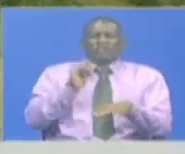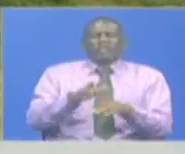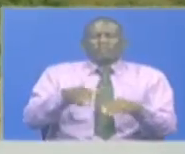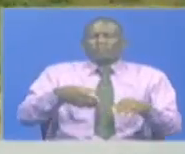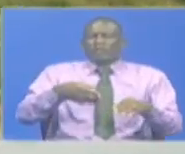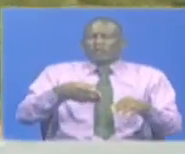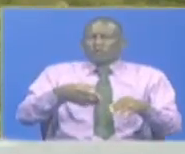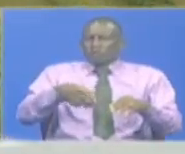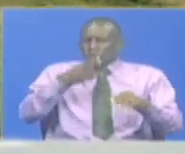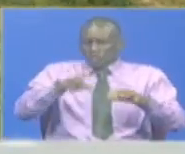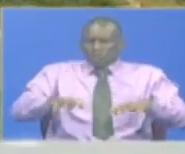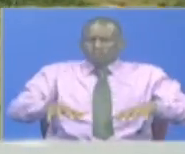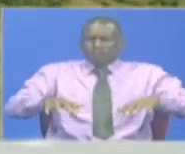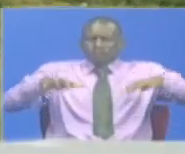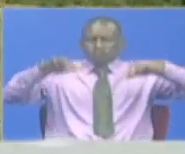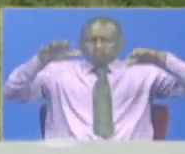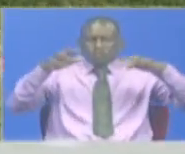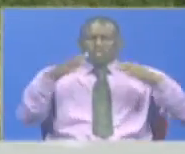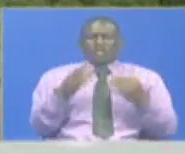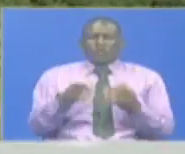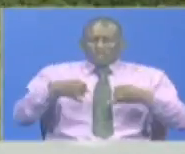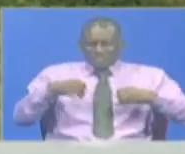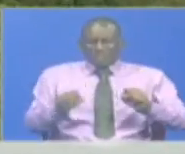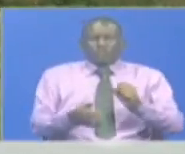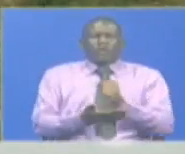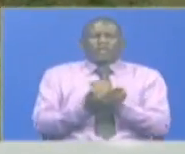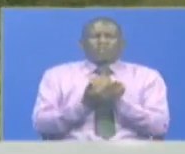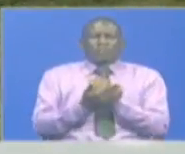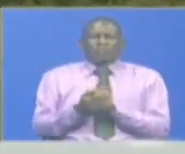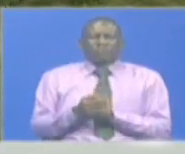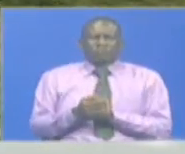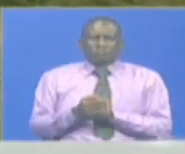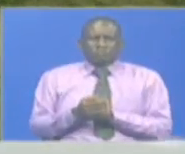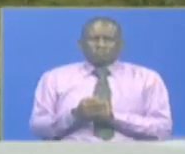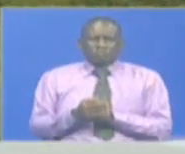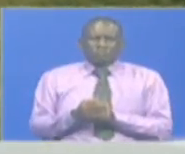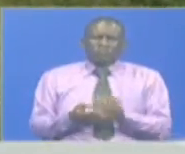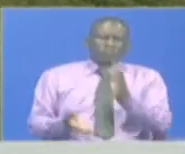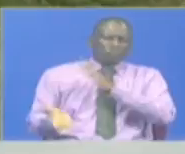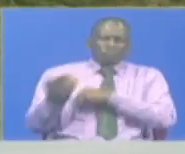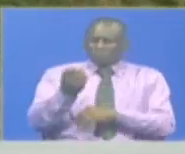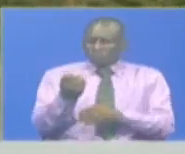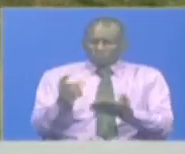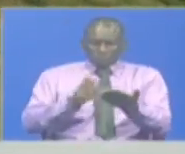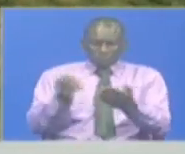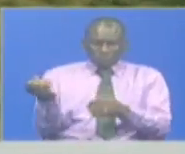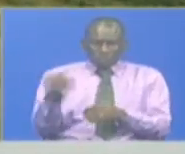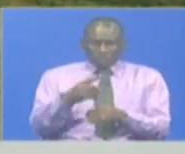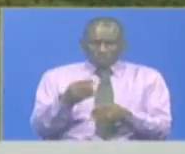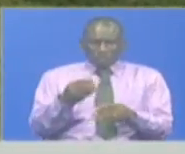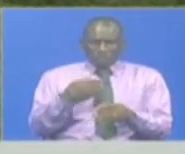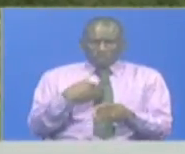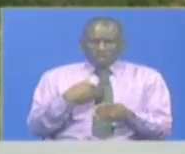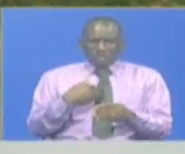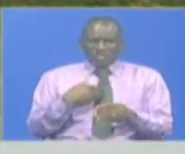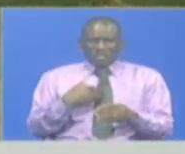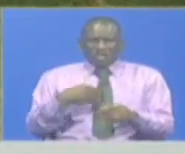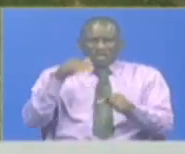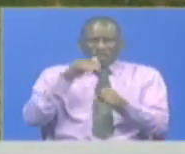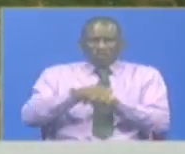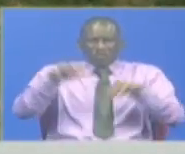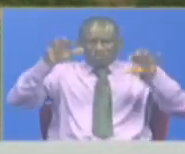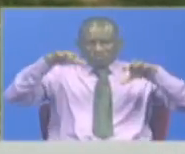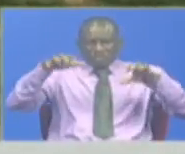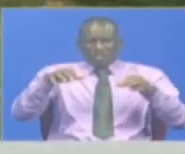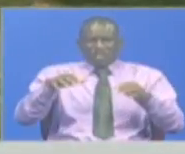something to help. So much in the last few months. So obviously there's been lots of rain since October